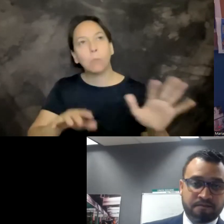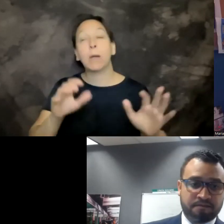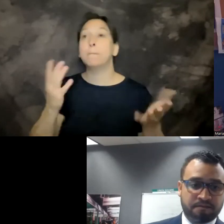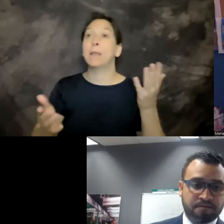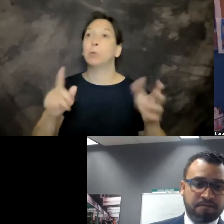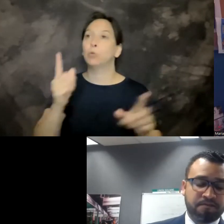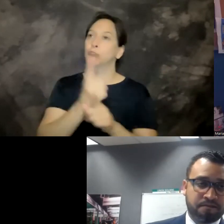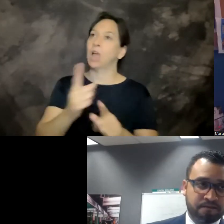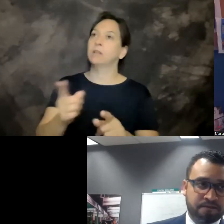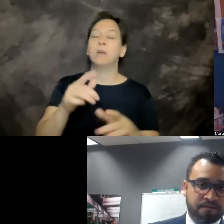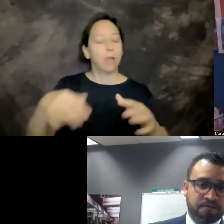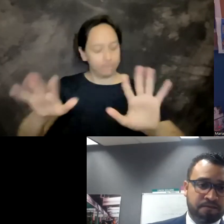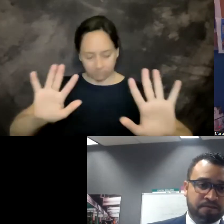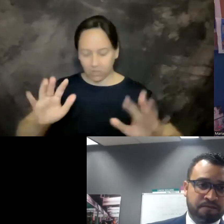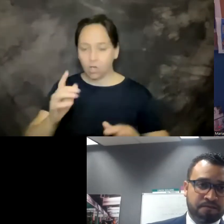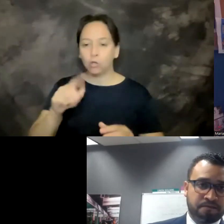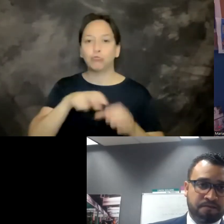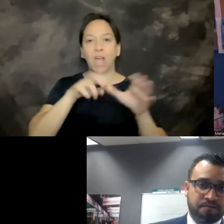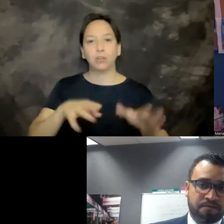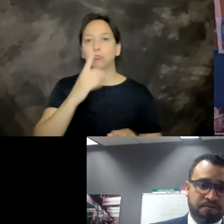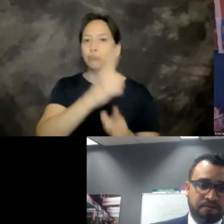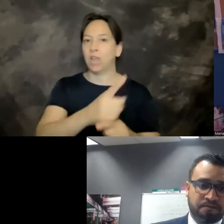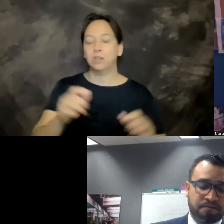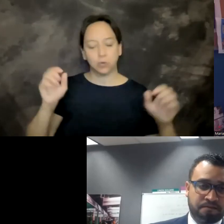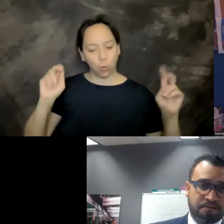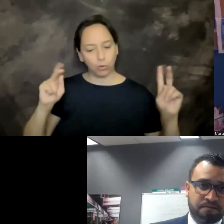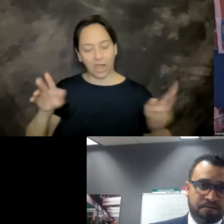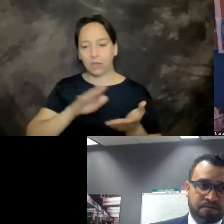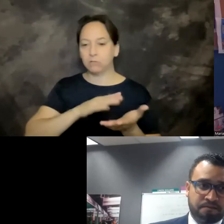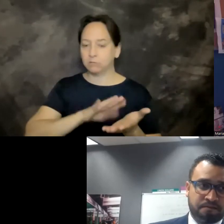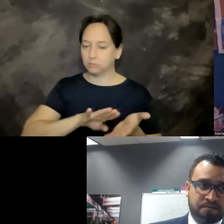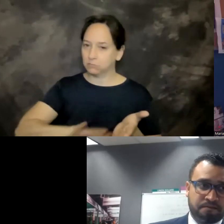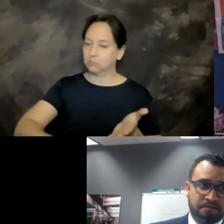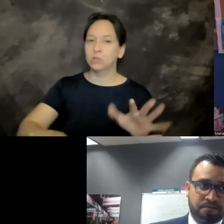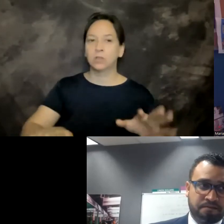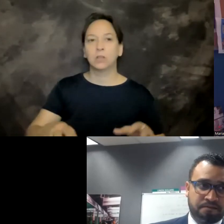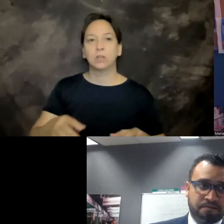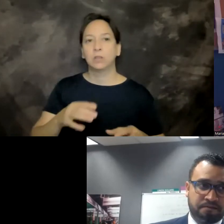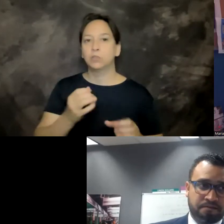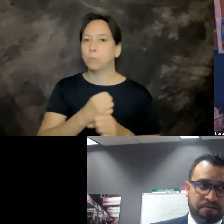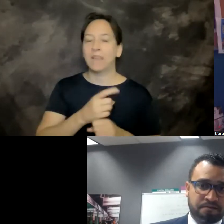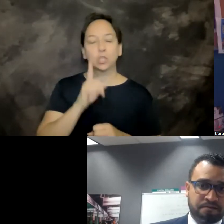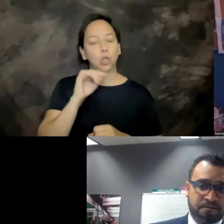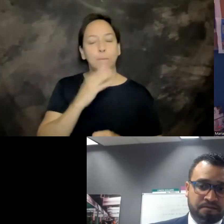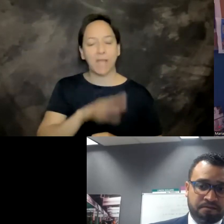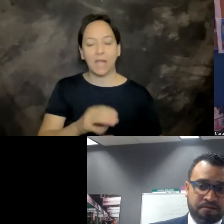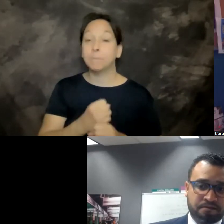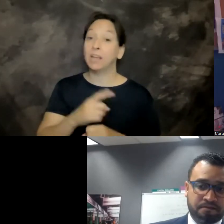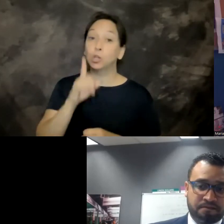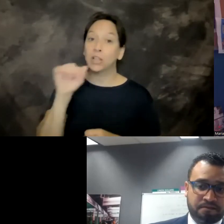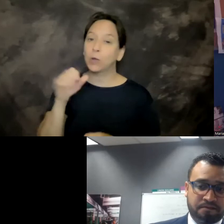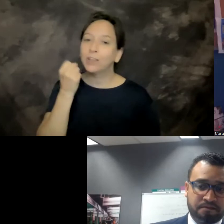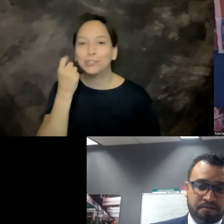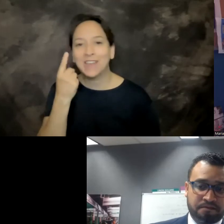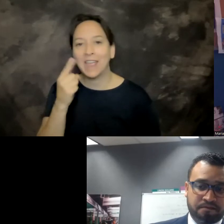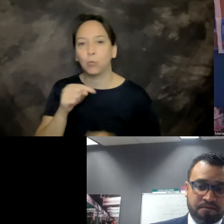right. The writers are right. It's okay. It doesn't make us look bad. It makes us look like we understand and we're